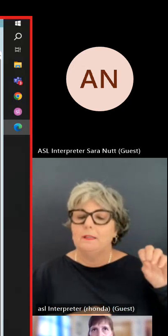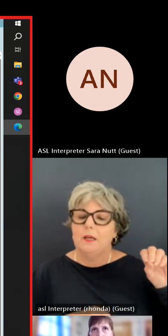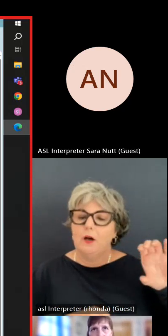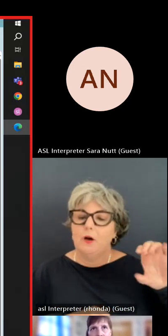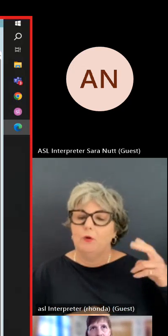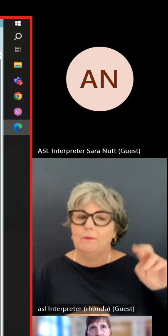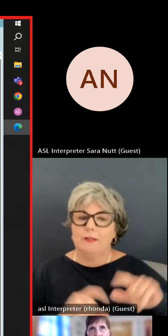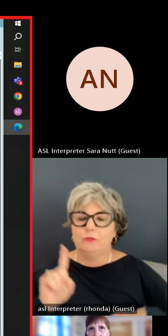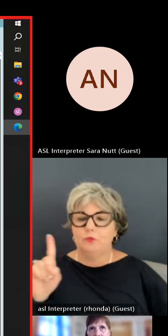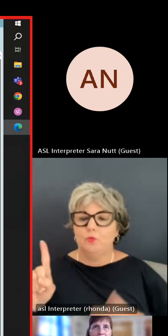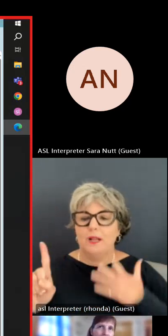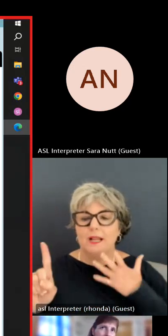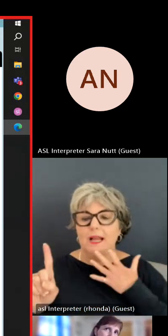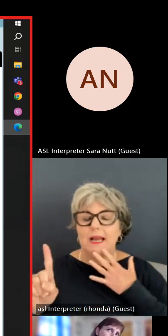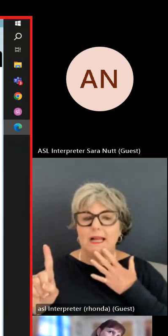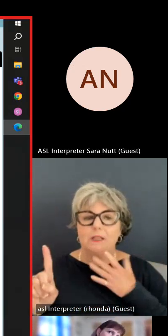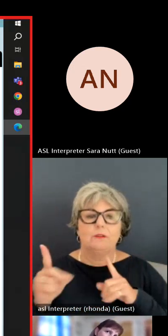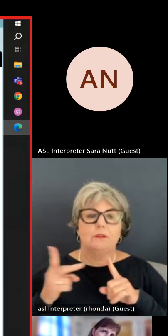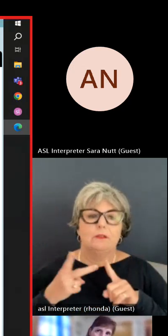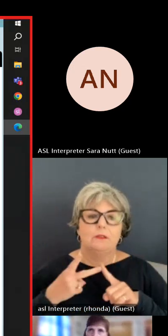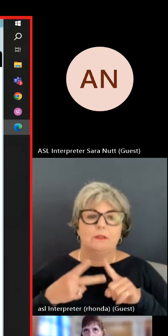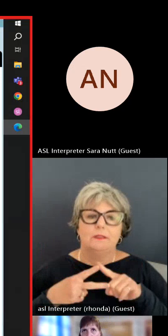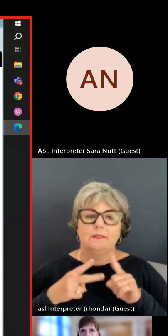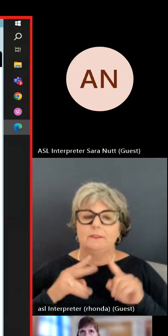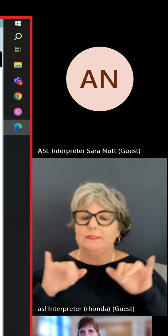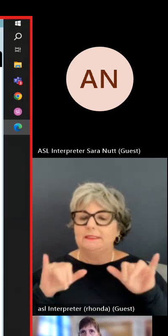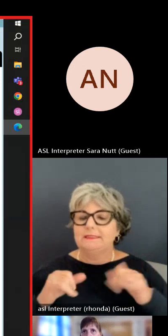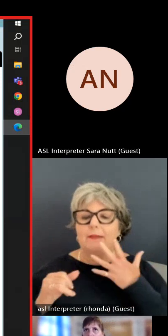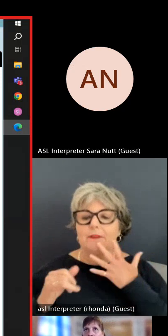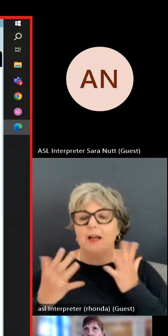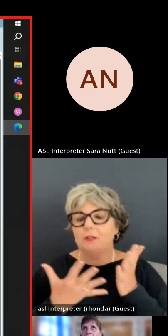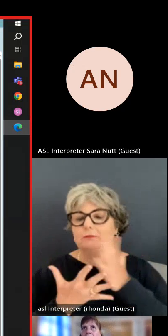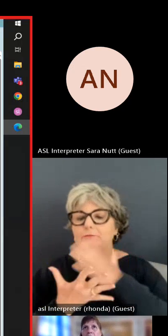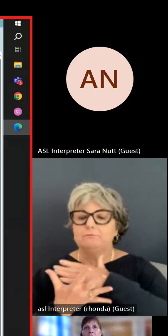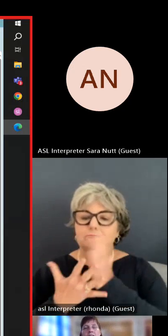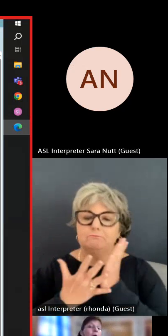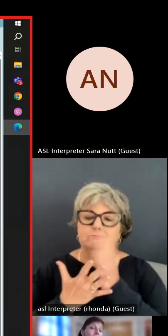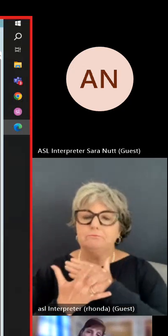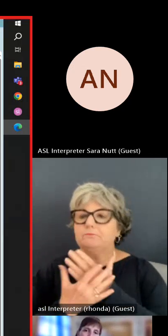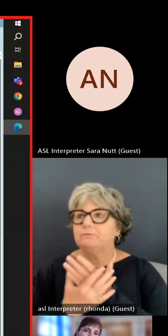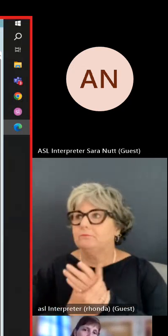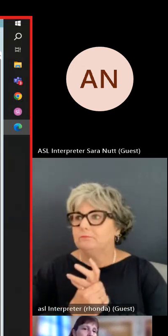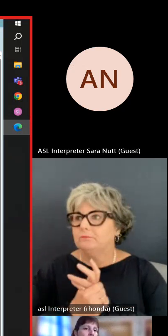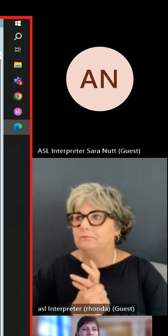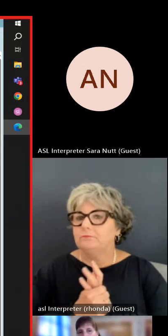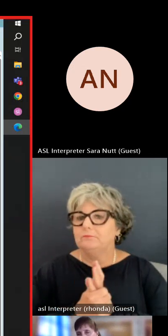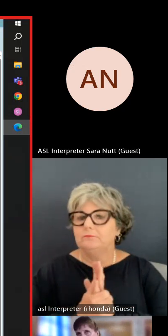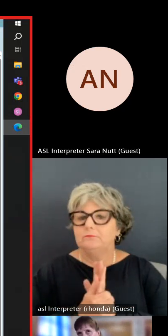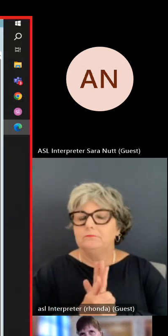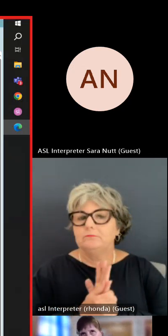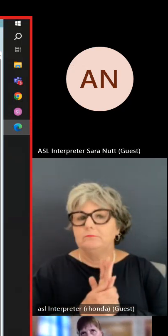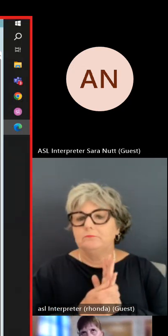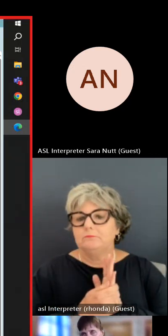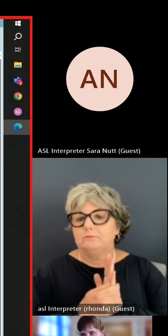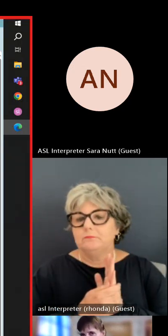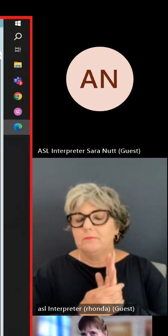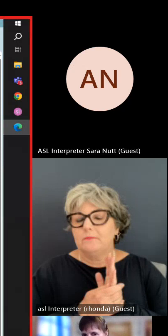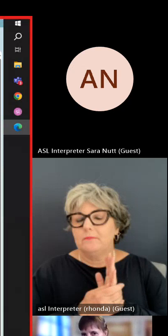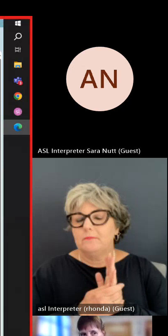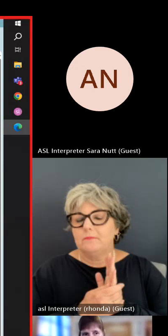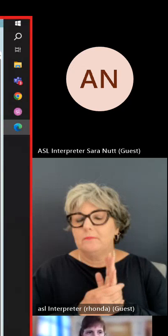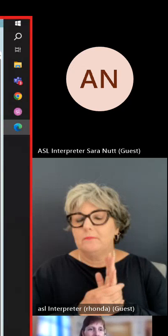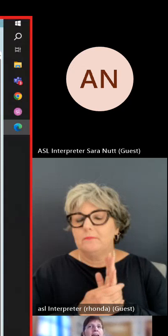palette, these are tints of the same color. So, and again, this will be available in the class